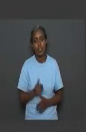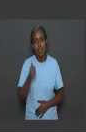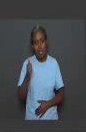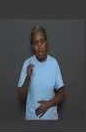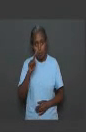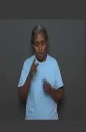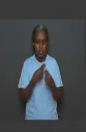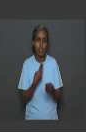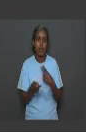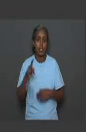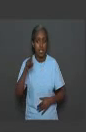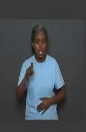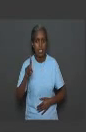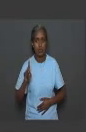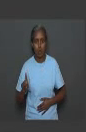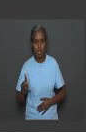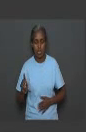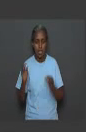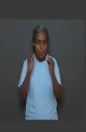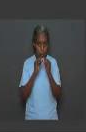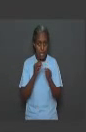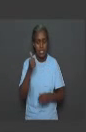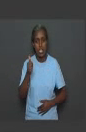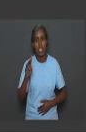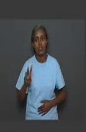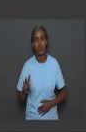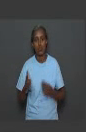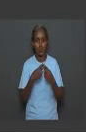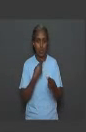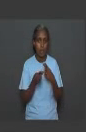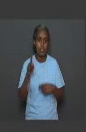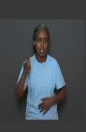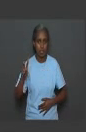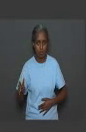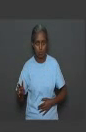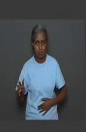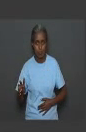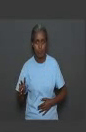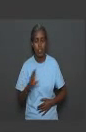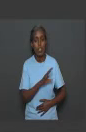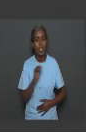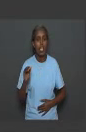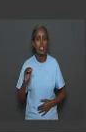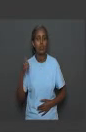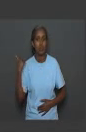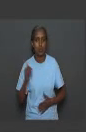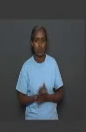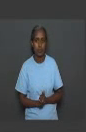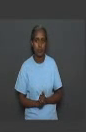A1 times x1 plus A2 times x2, and so